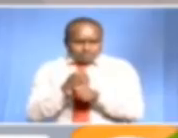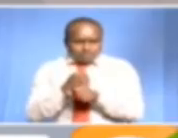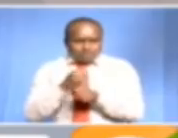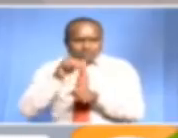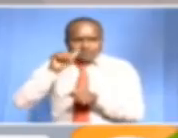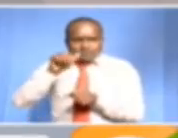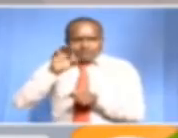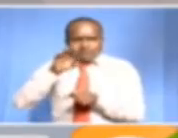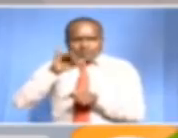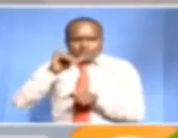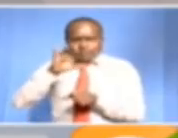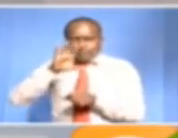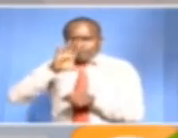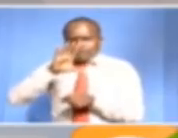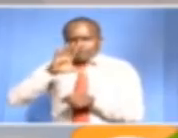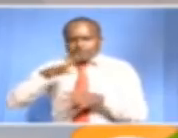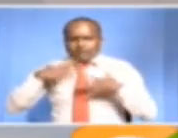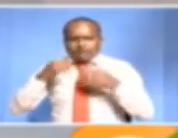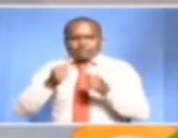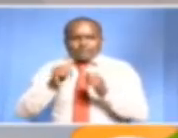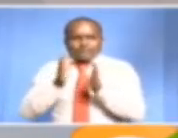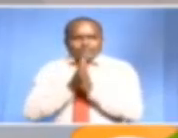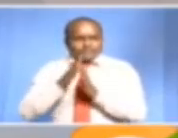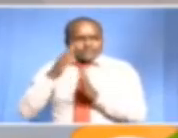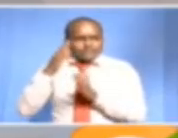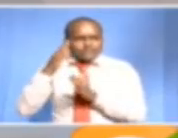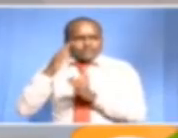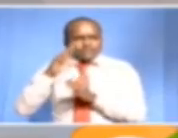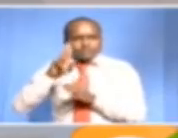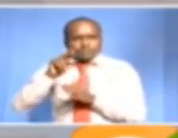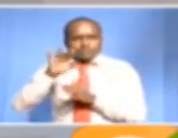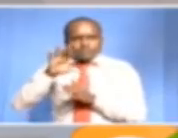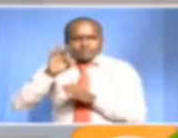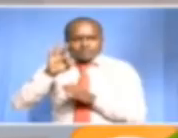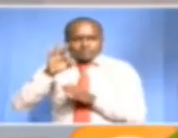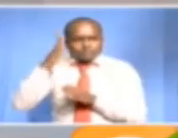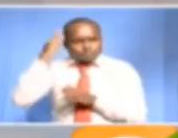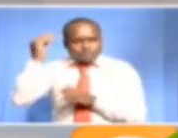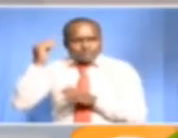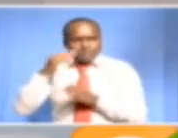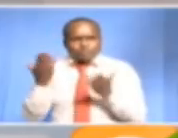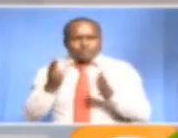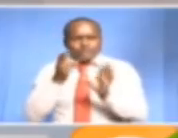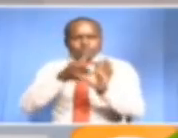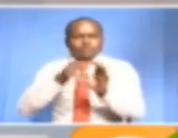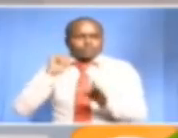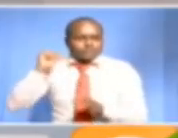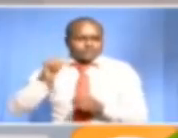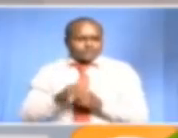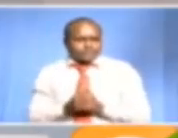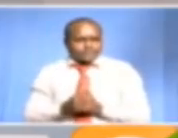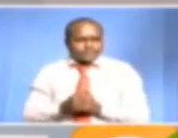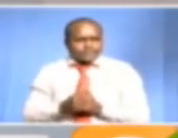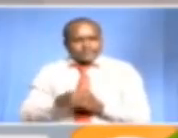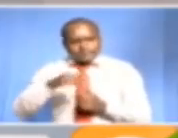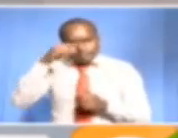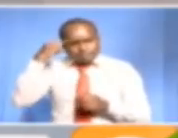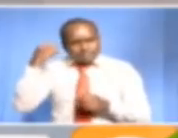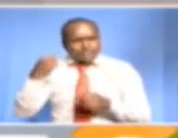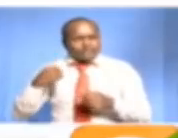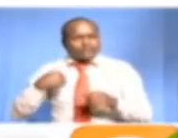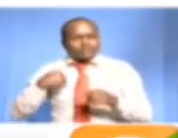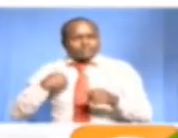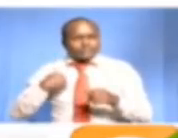and UNICEF Somalia in Somaliland. Wow. Where I came to, you know, get myself into politics. So I am just a jack of all trades.